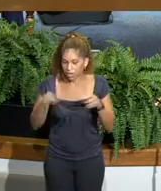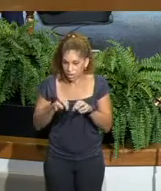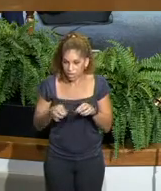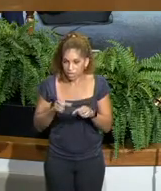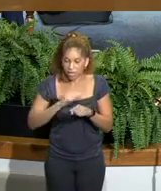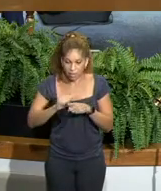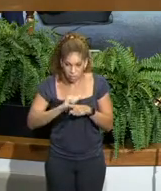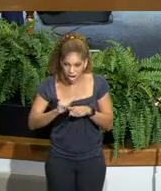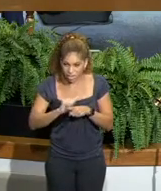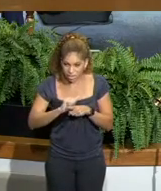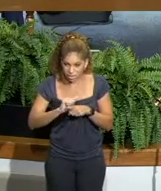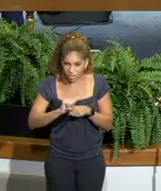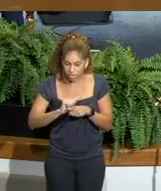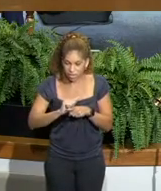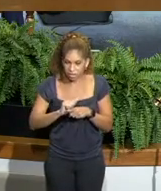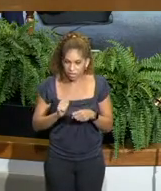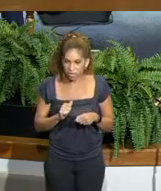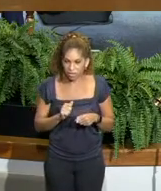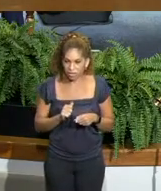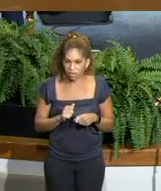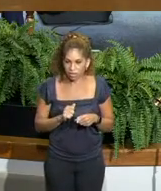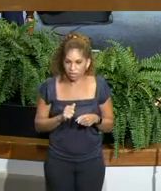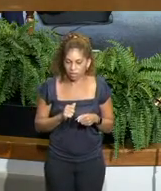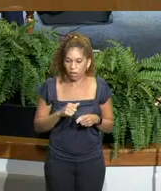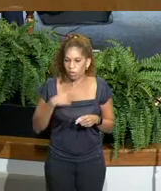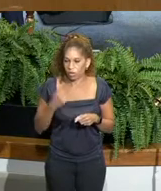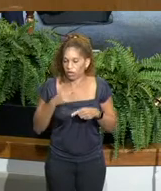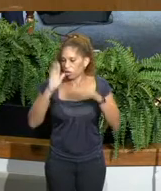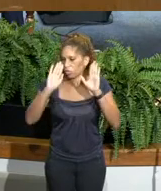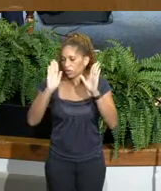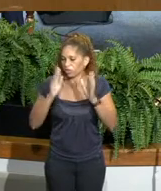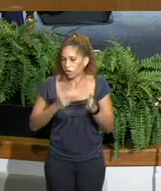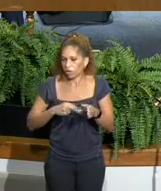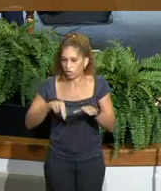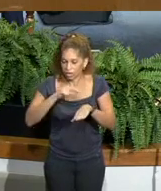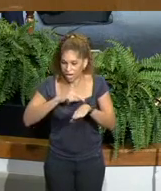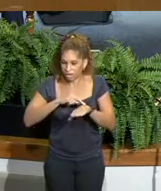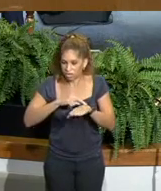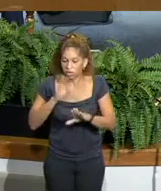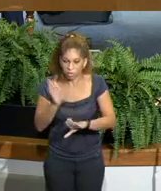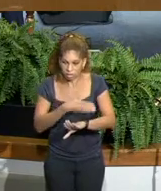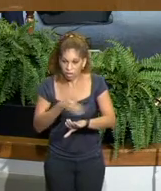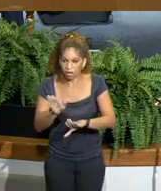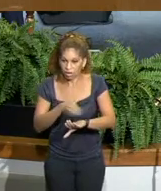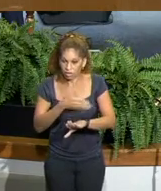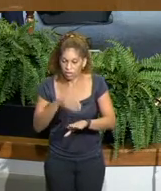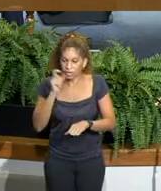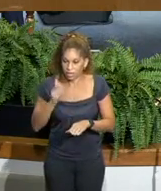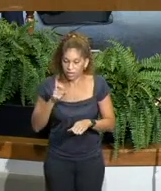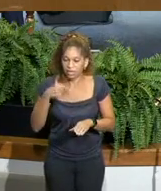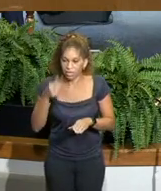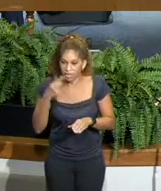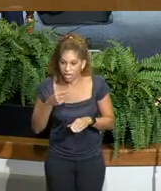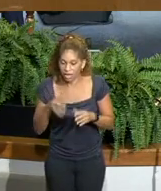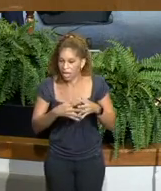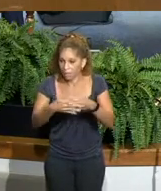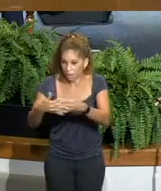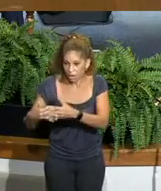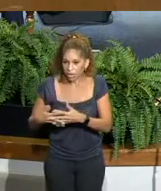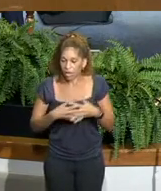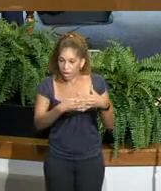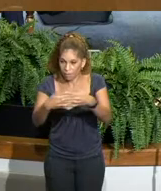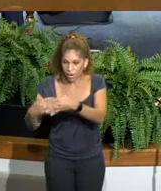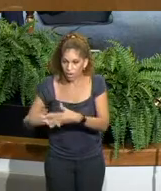No wonder one of the great national hymns had to finally admit and pray, America, America,